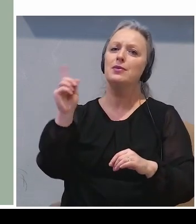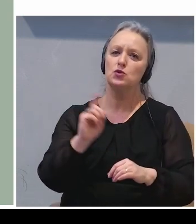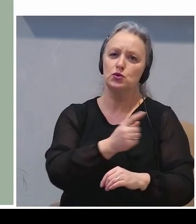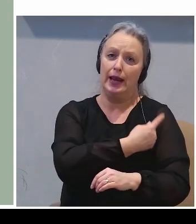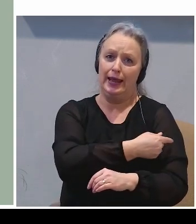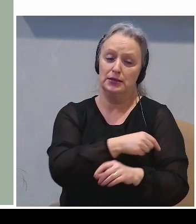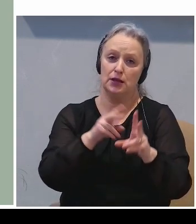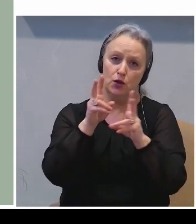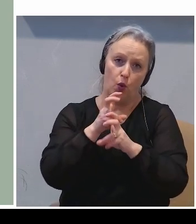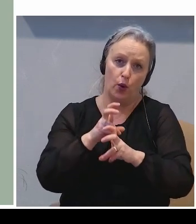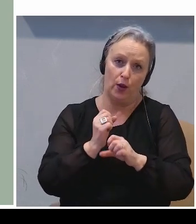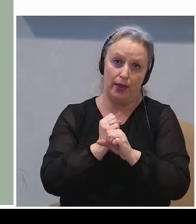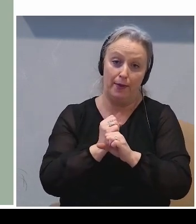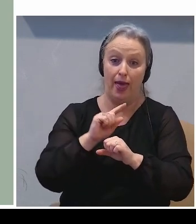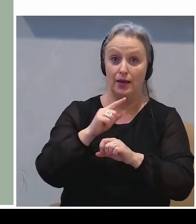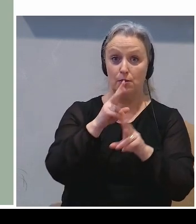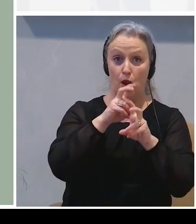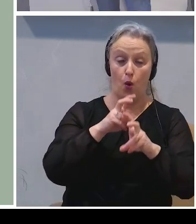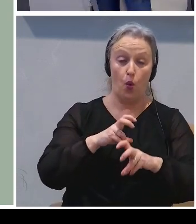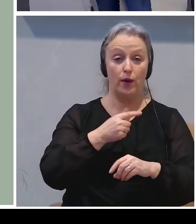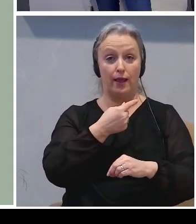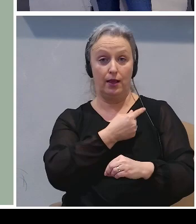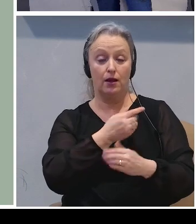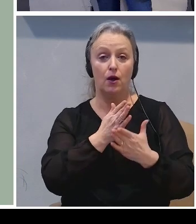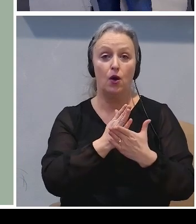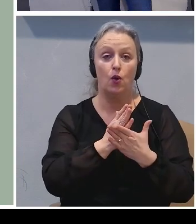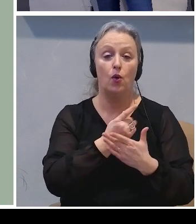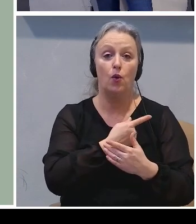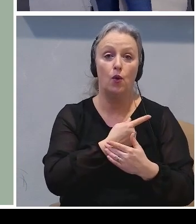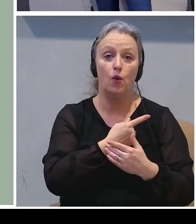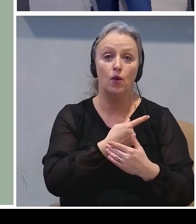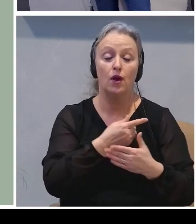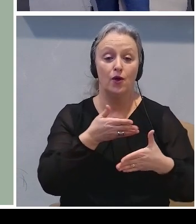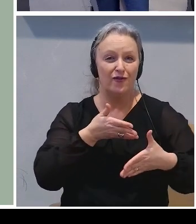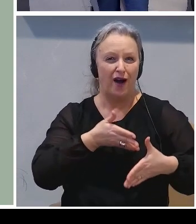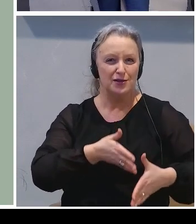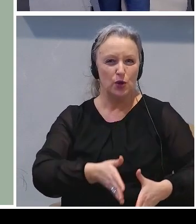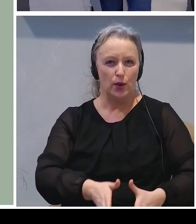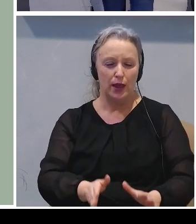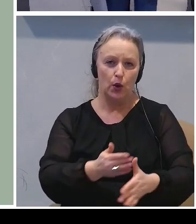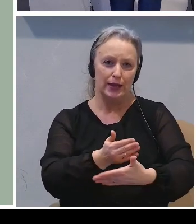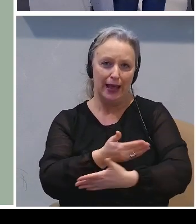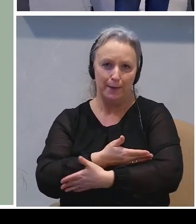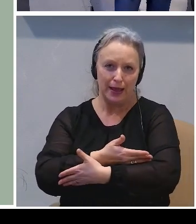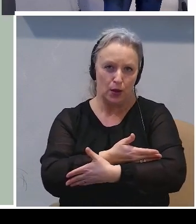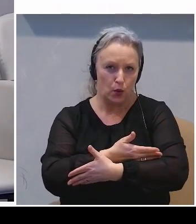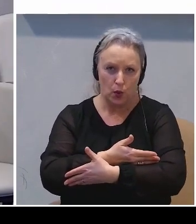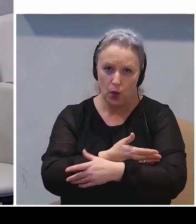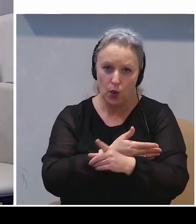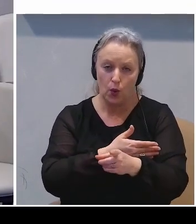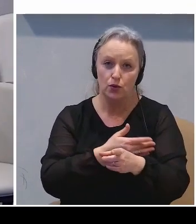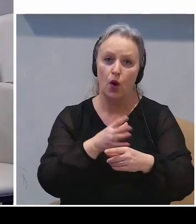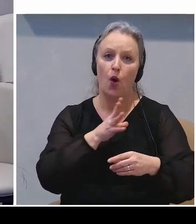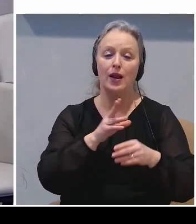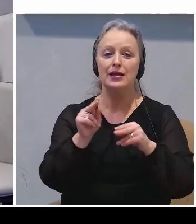for Prader-Willi syndrome, but it was oxytocin. Oxytocin is already a drug that is in the market, so we don't work so much in new